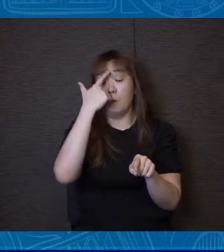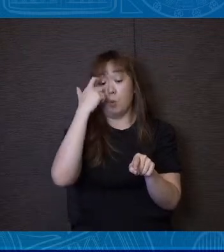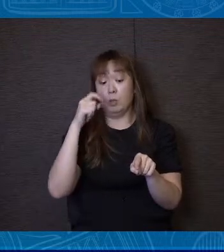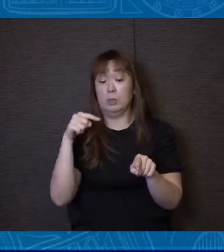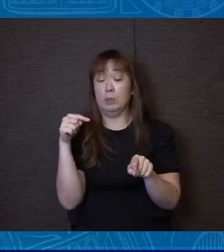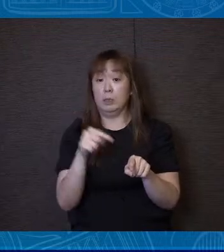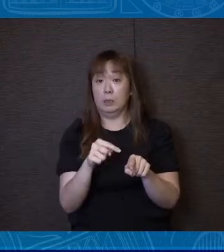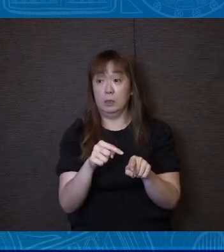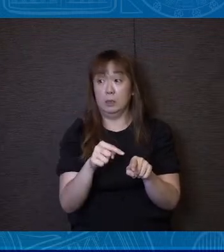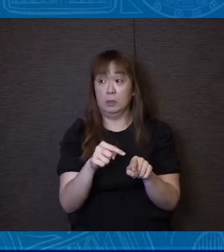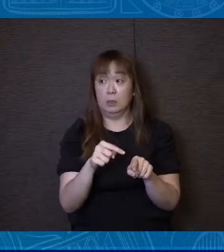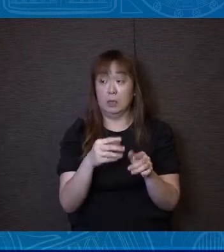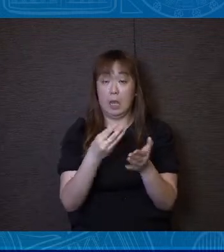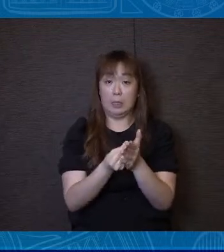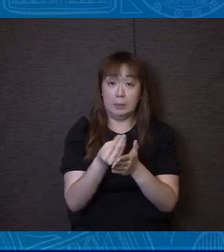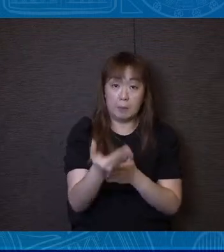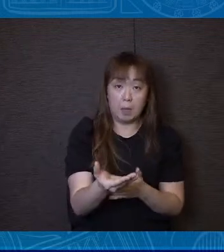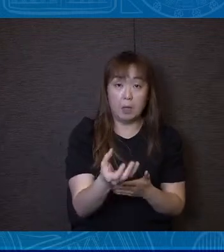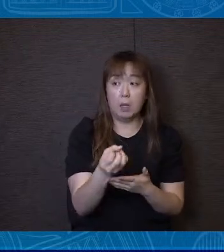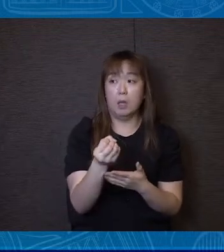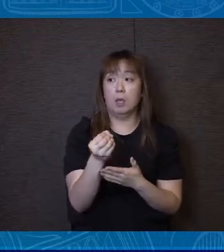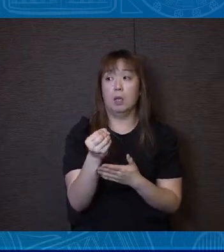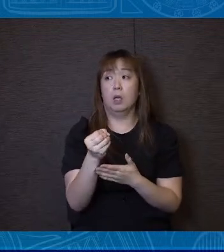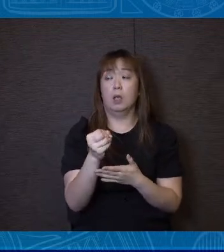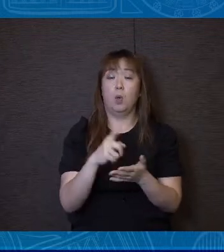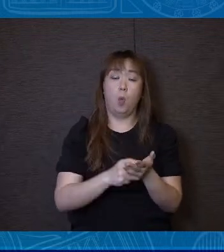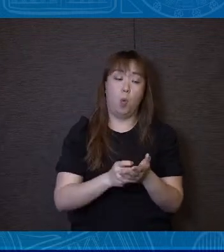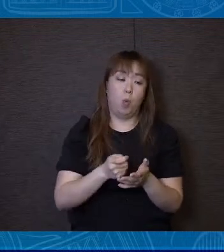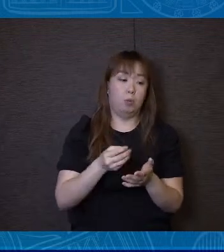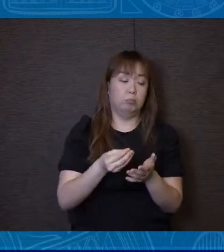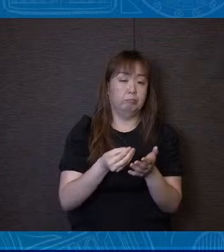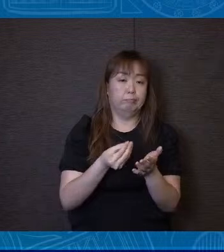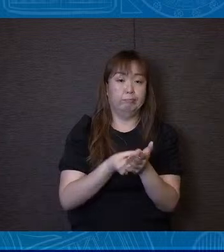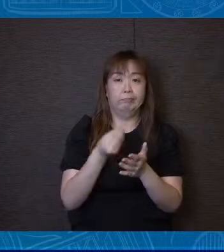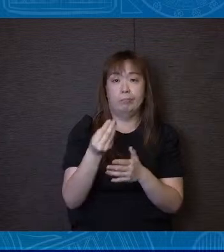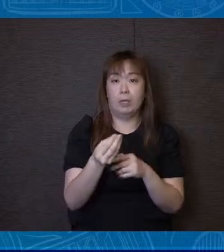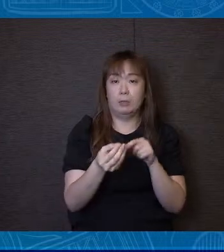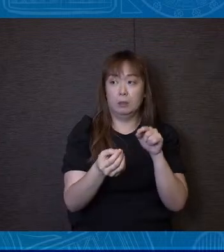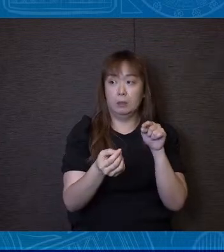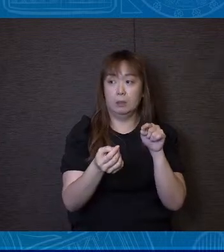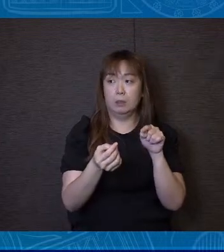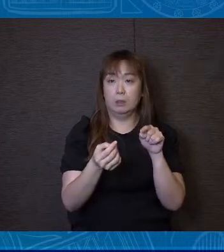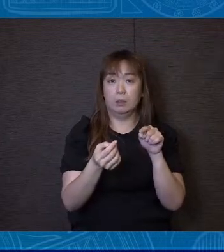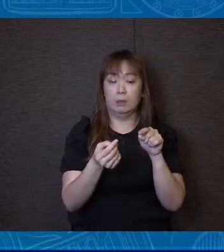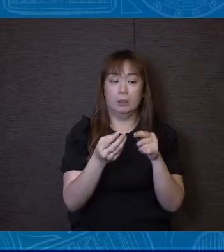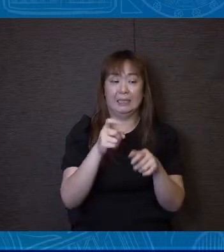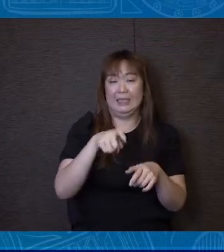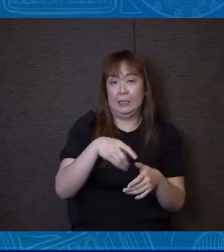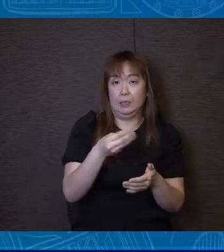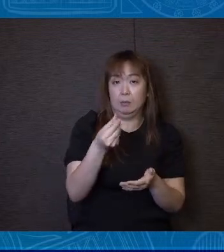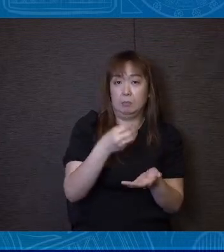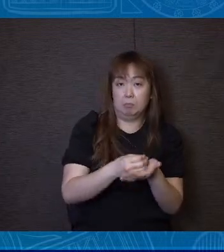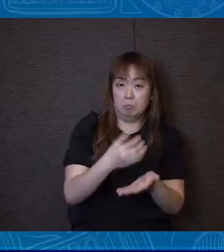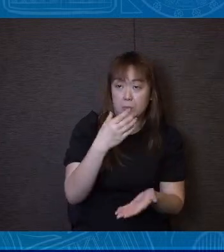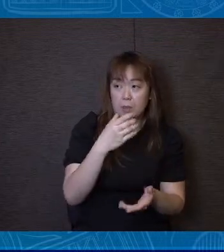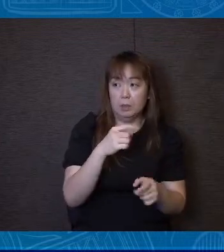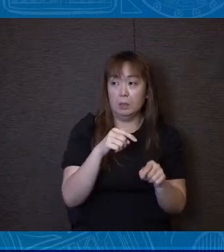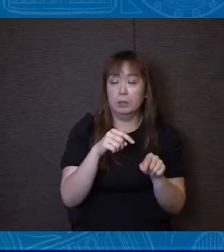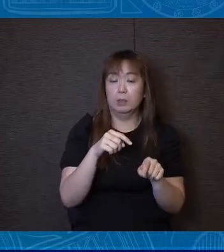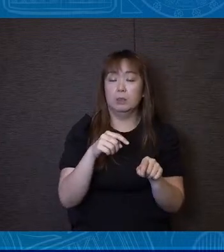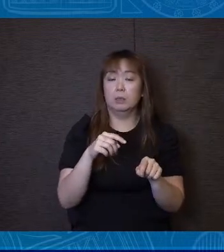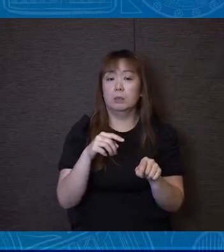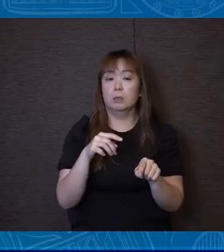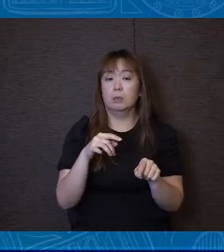are barriers all across, there's barriers about cost, there's barriers